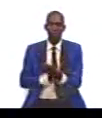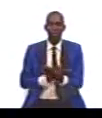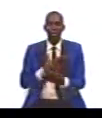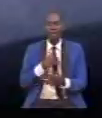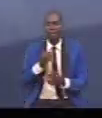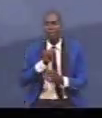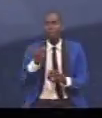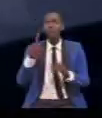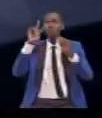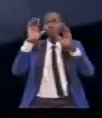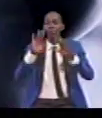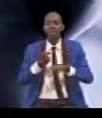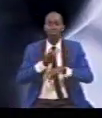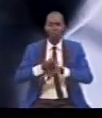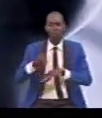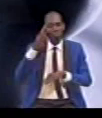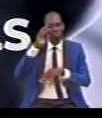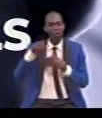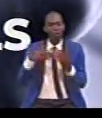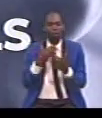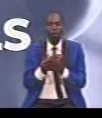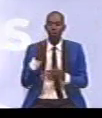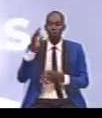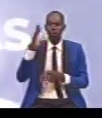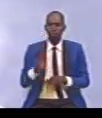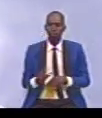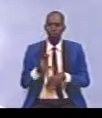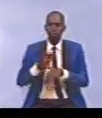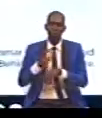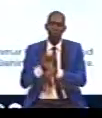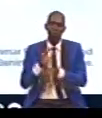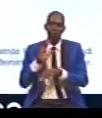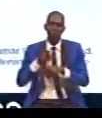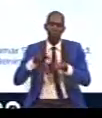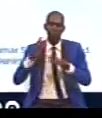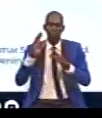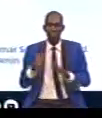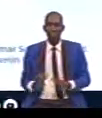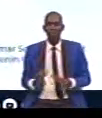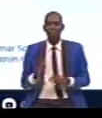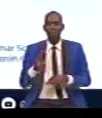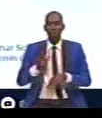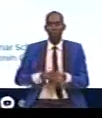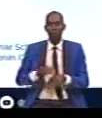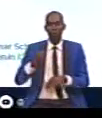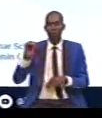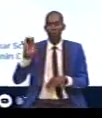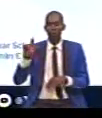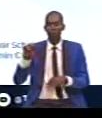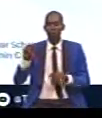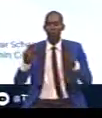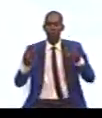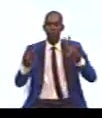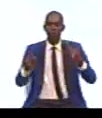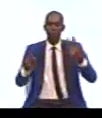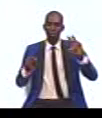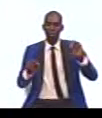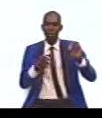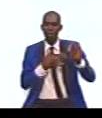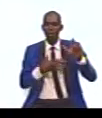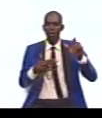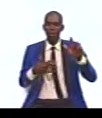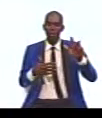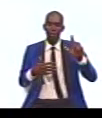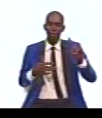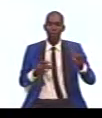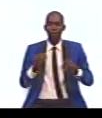is sure for all ministers, church workers, and professionals on October 27. 30 and 31st at